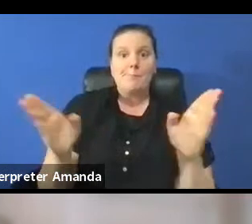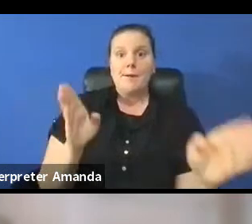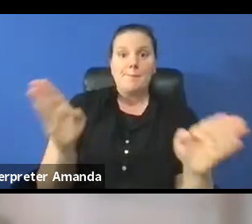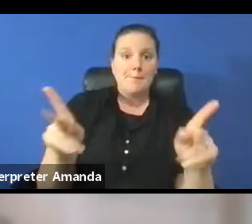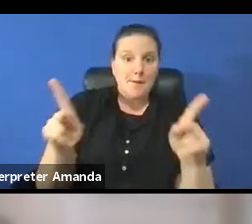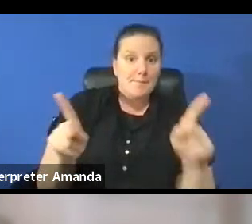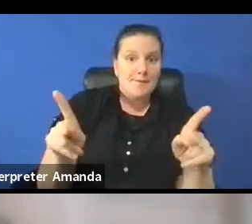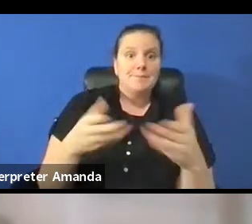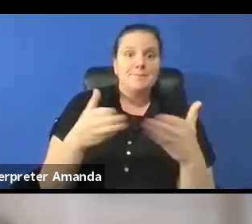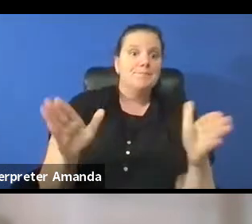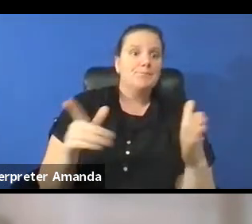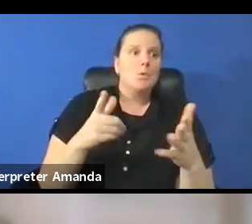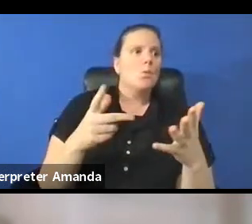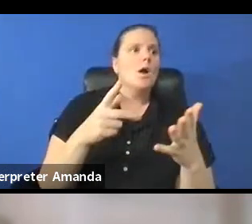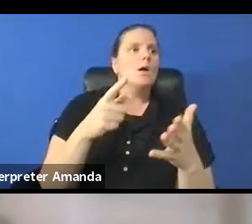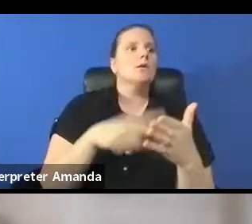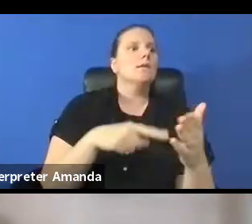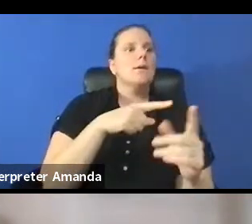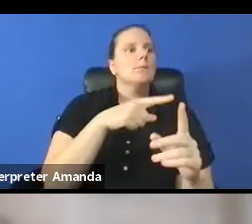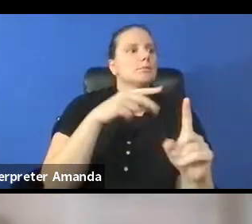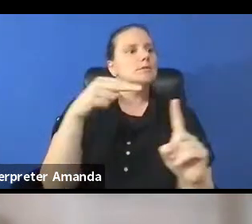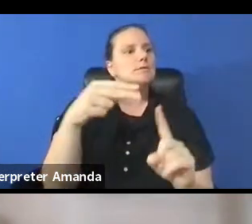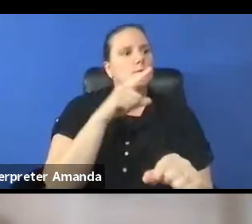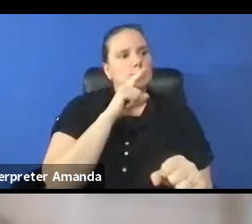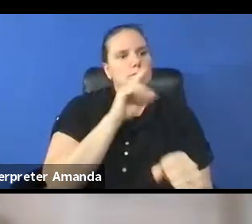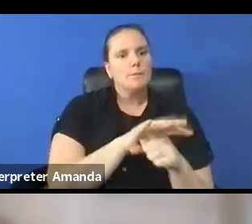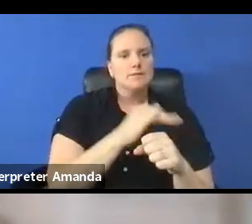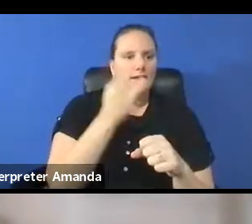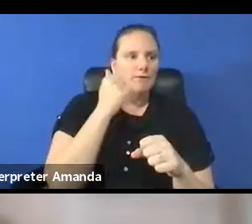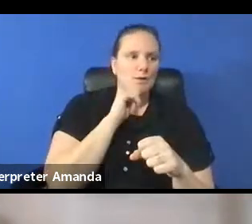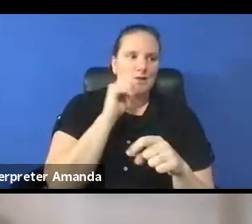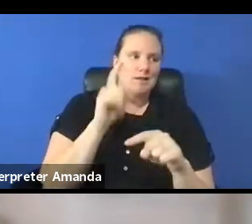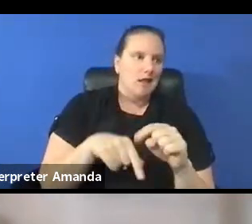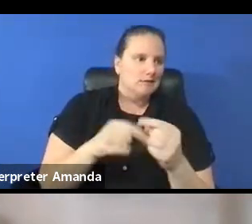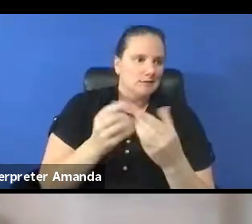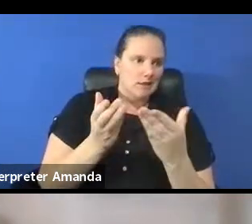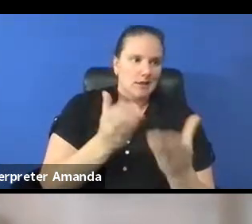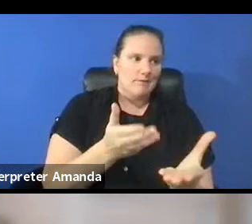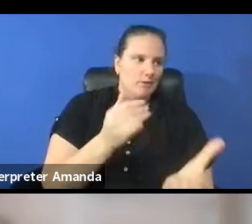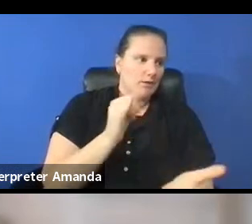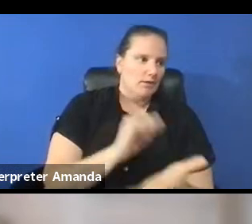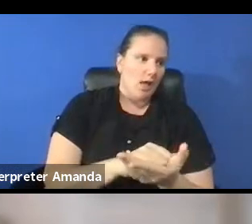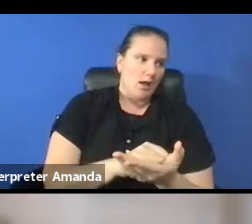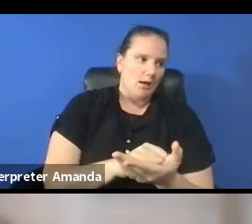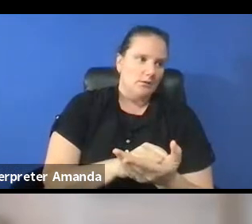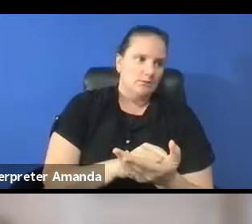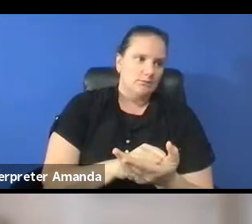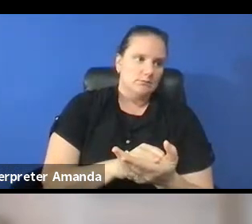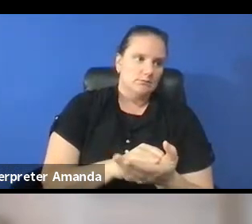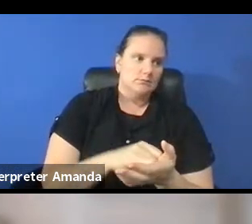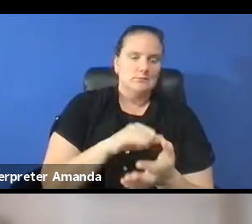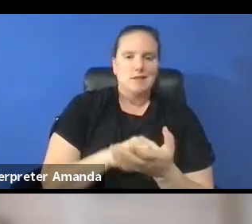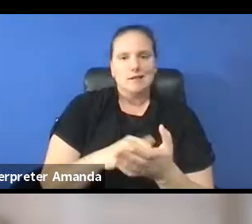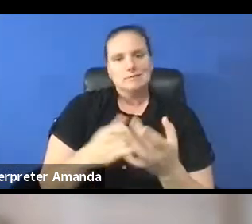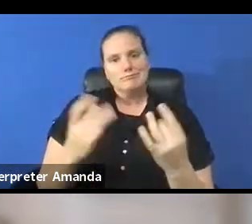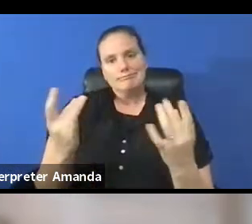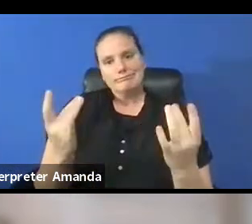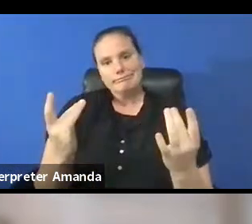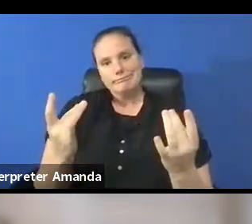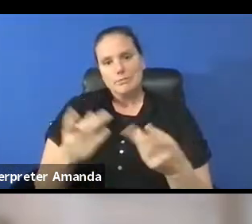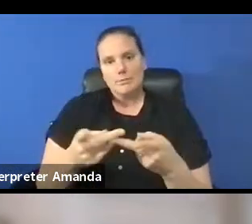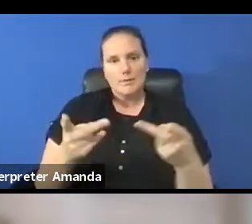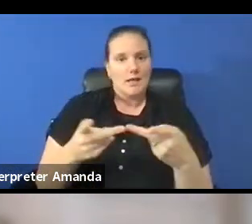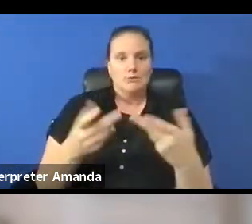be what they promise. And then if we are unable to deliver on that, that puts us in a tricky spot. We don't want that